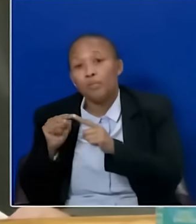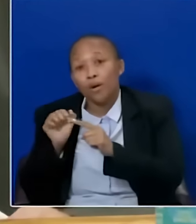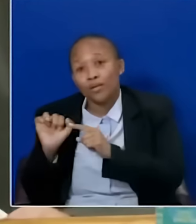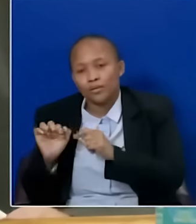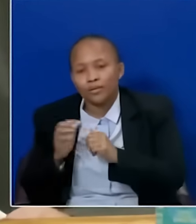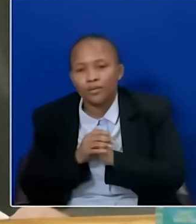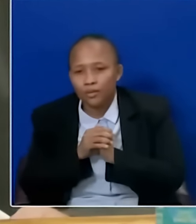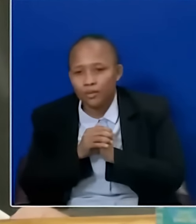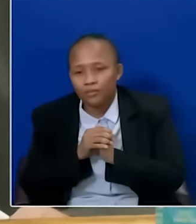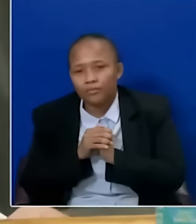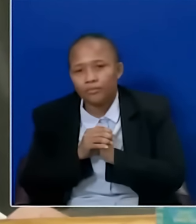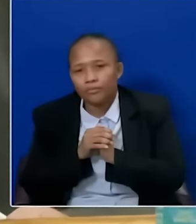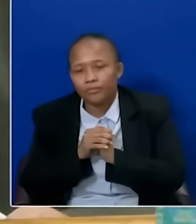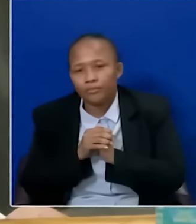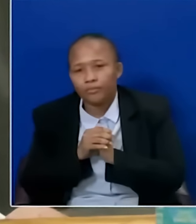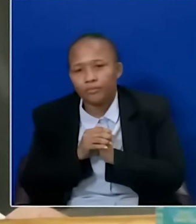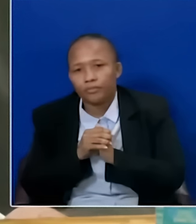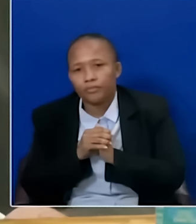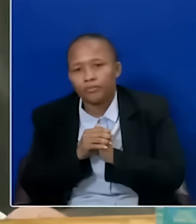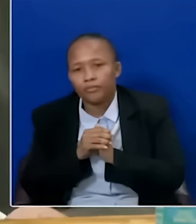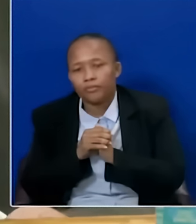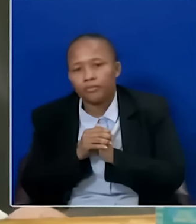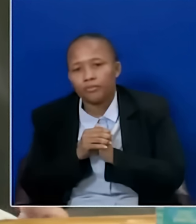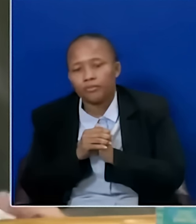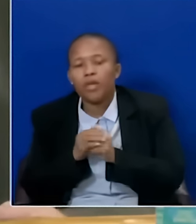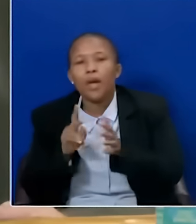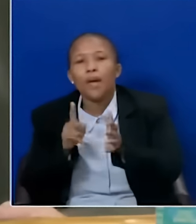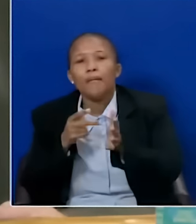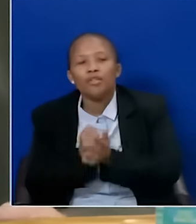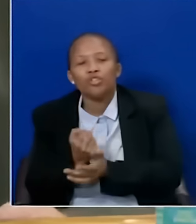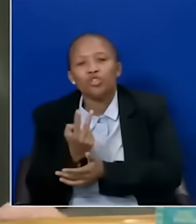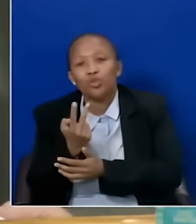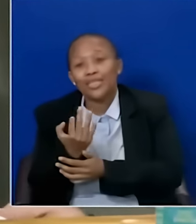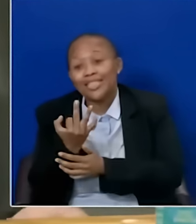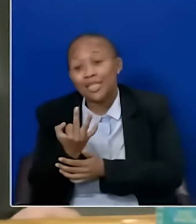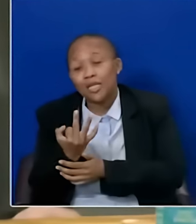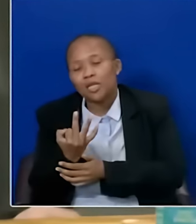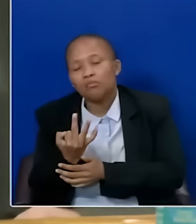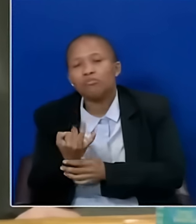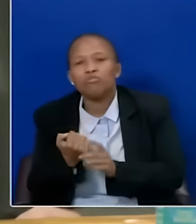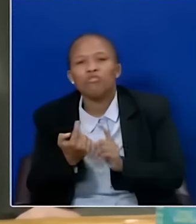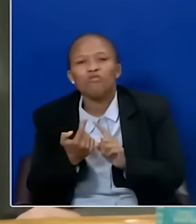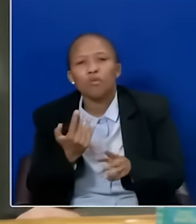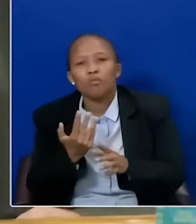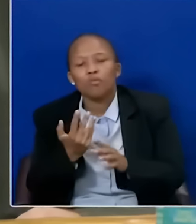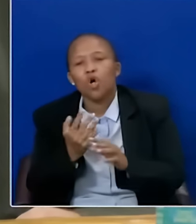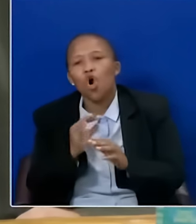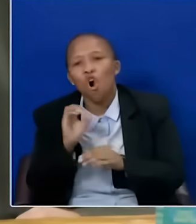goes to page 23 of the original statement,